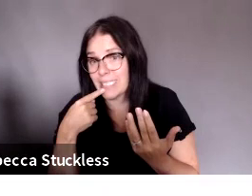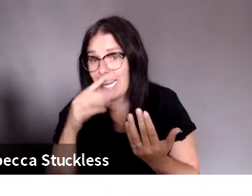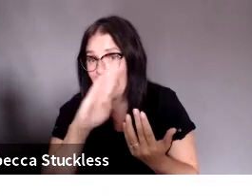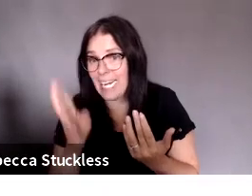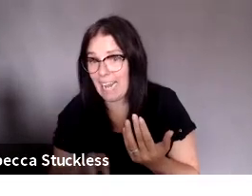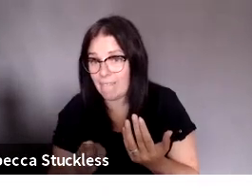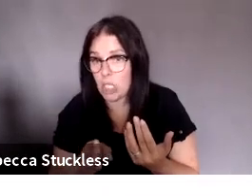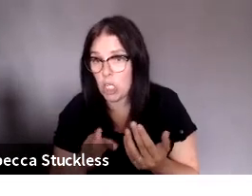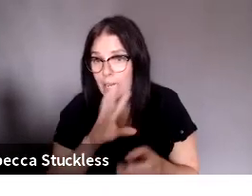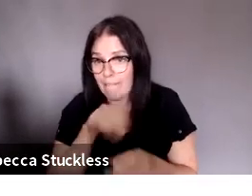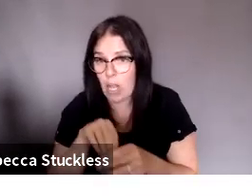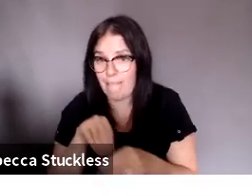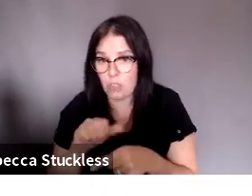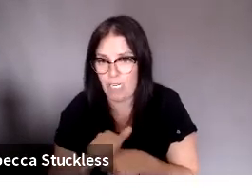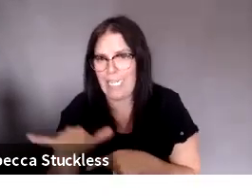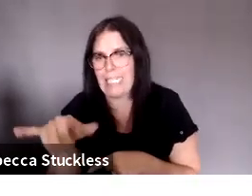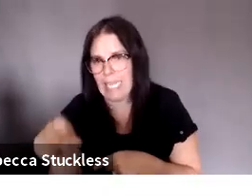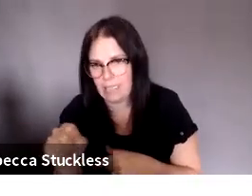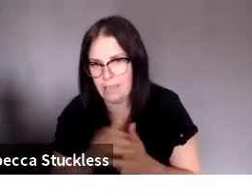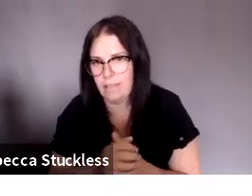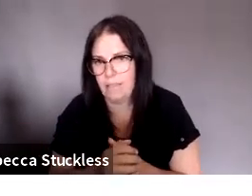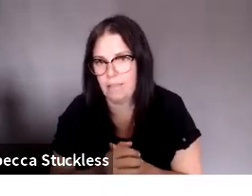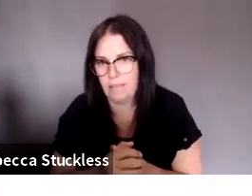Yep, I think that's a pretty solid yes.